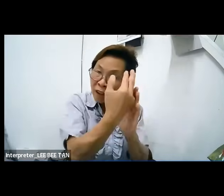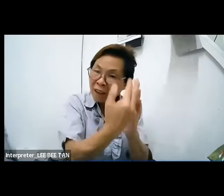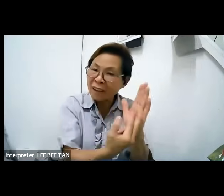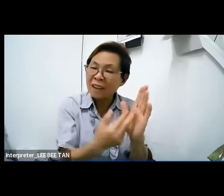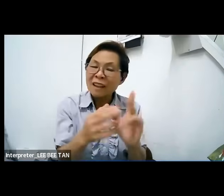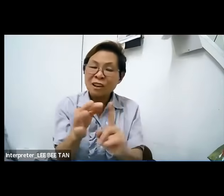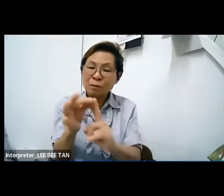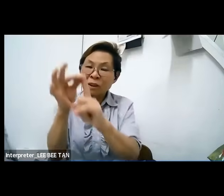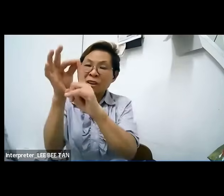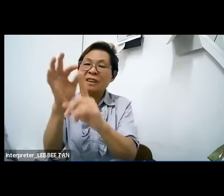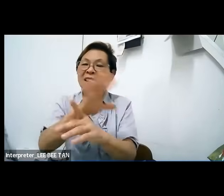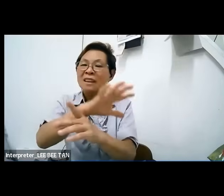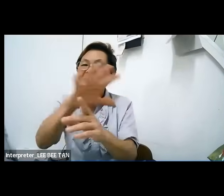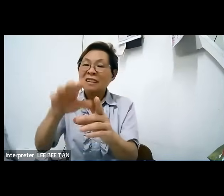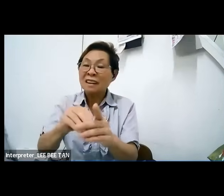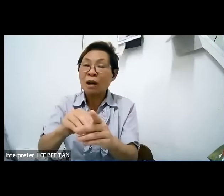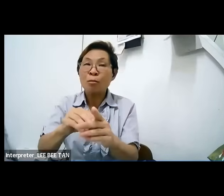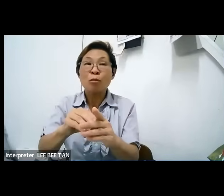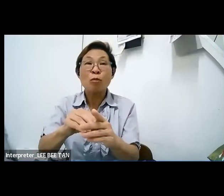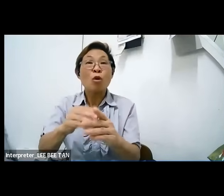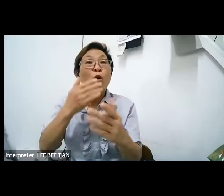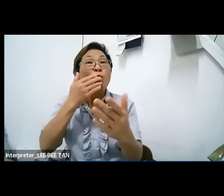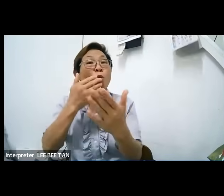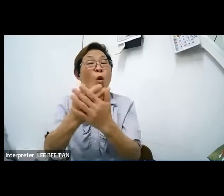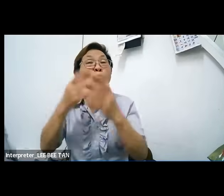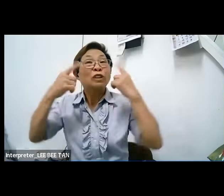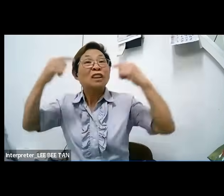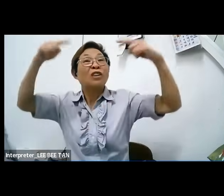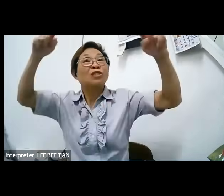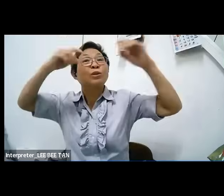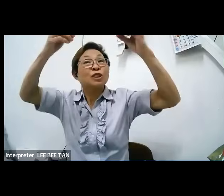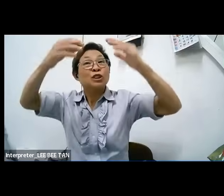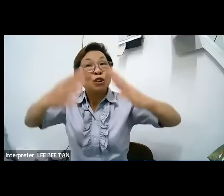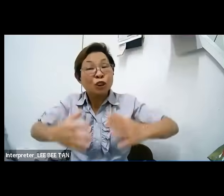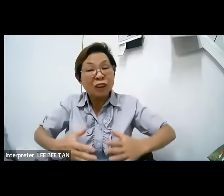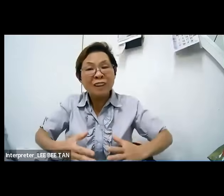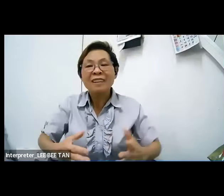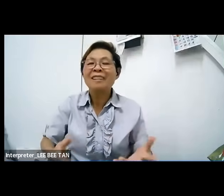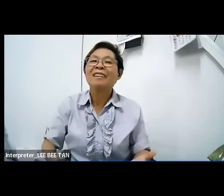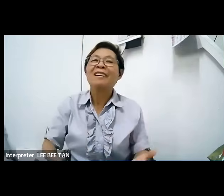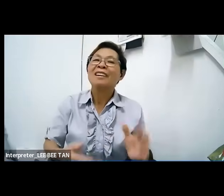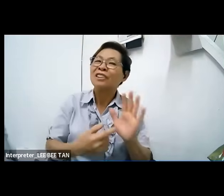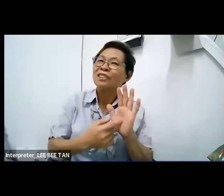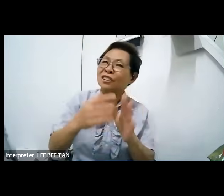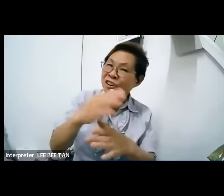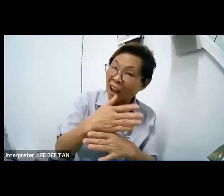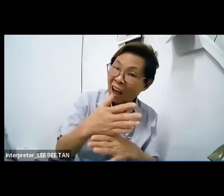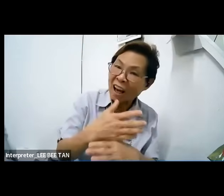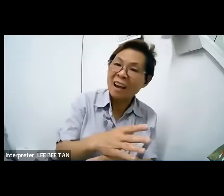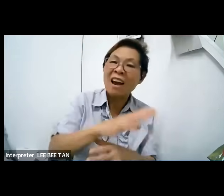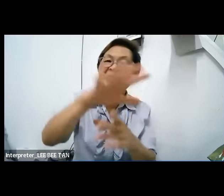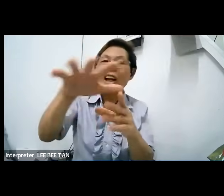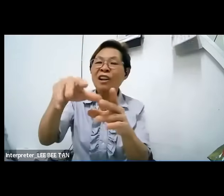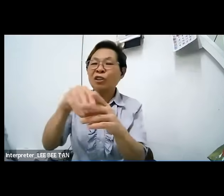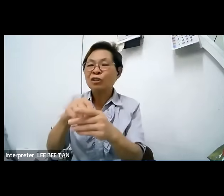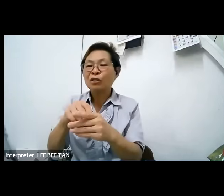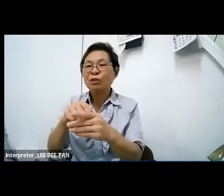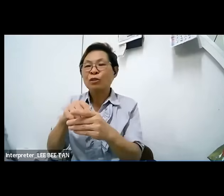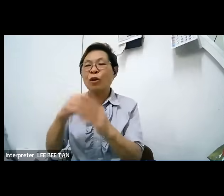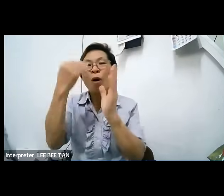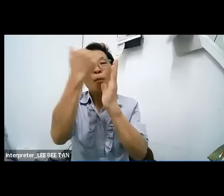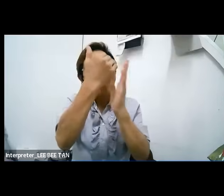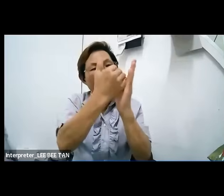especially some influential teachers who have successfully delivered inclusive practice